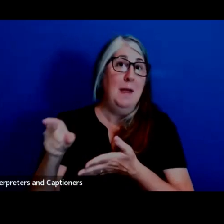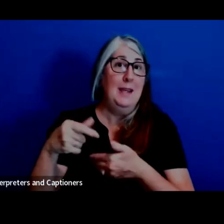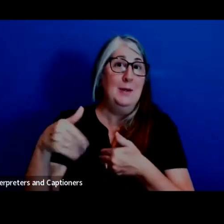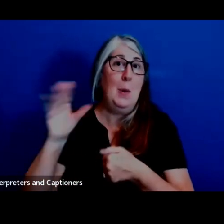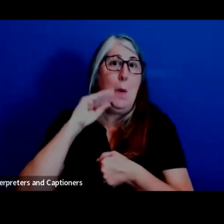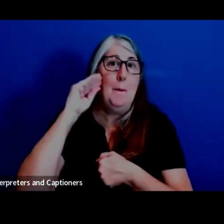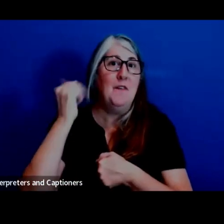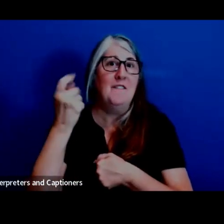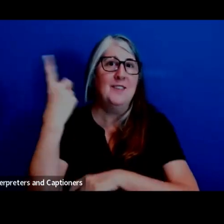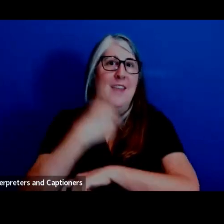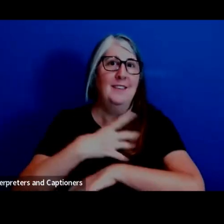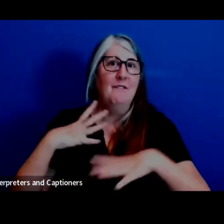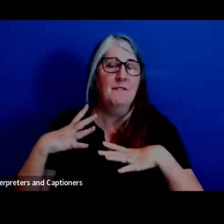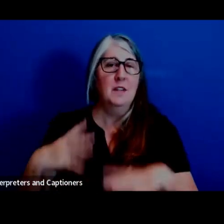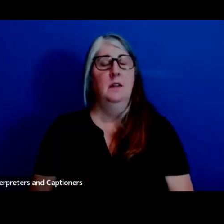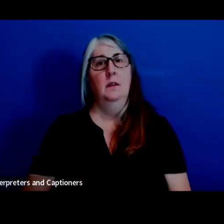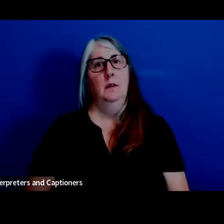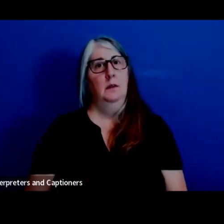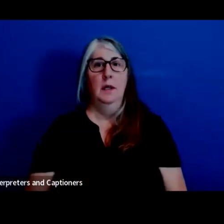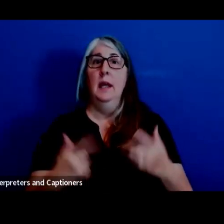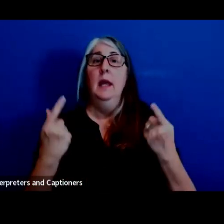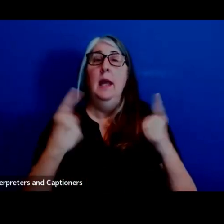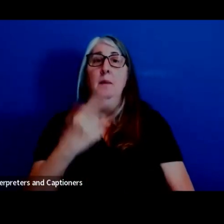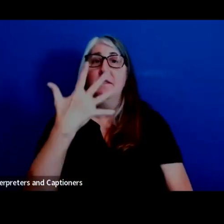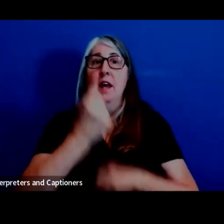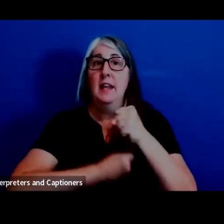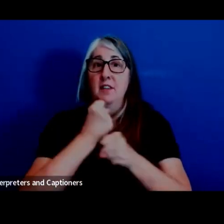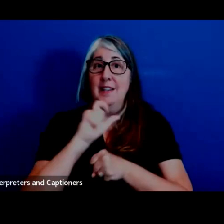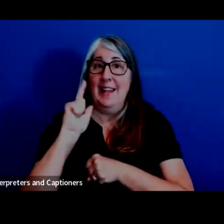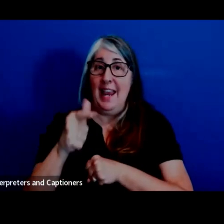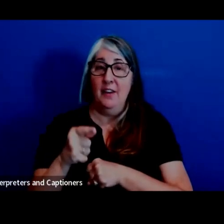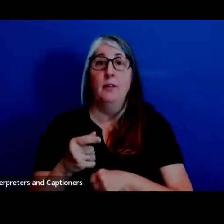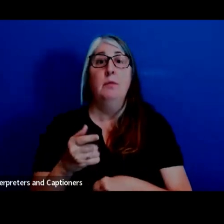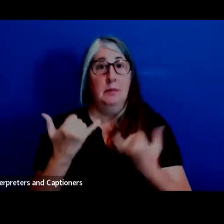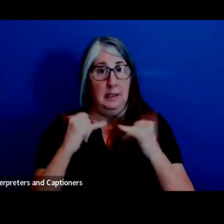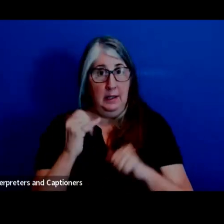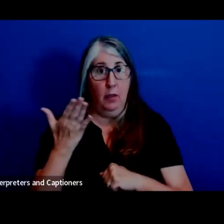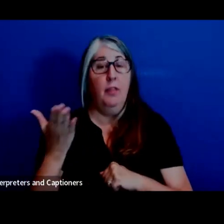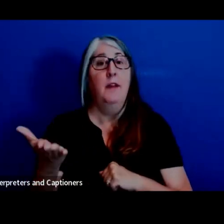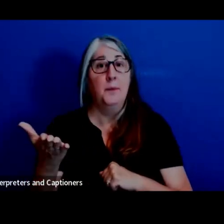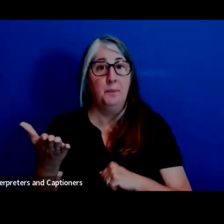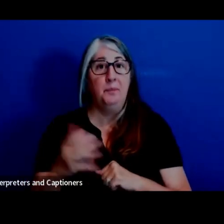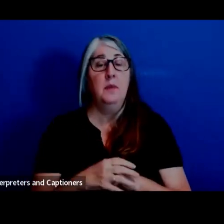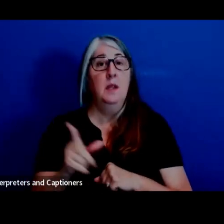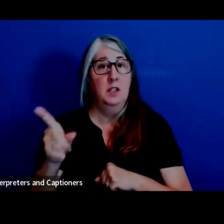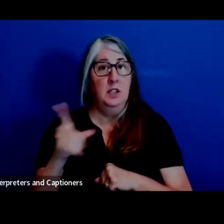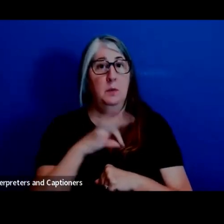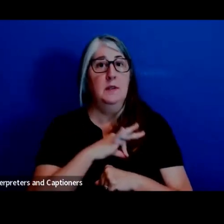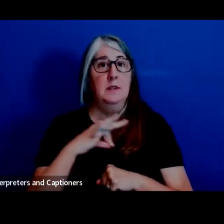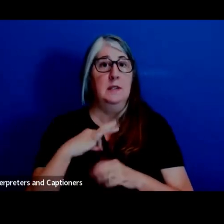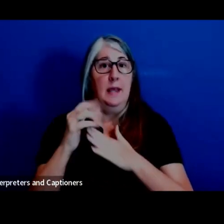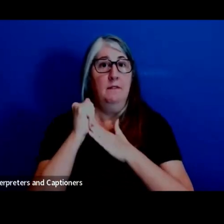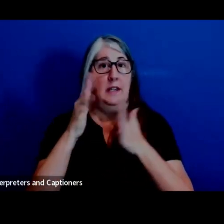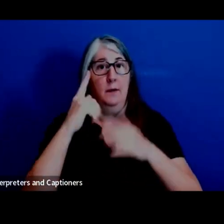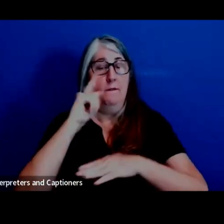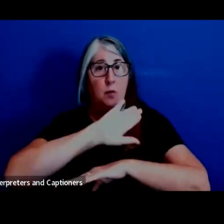few days. 5 years later, in that same group home, she was the staff leader overnight.